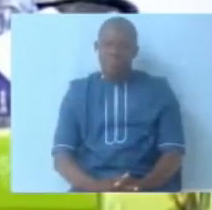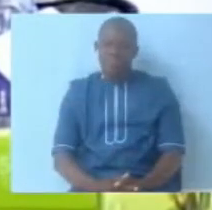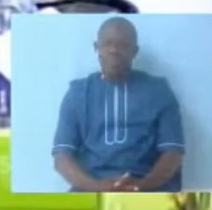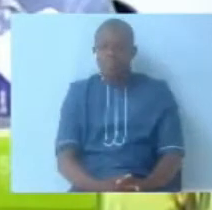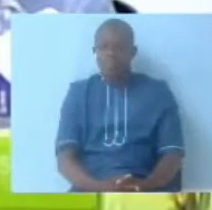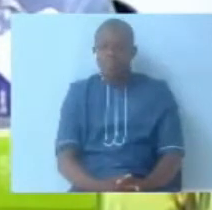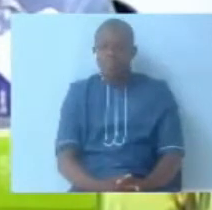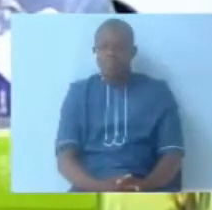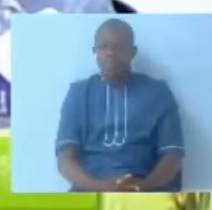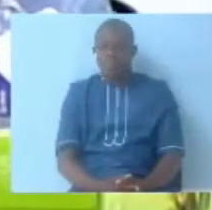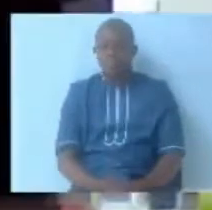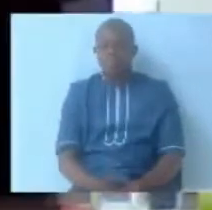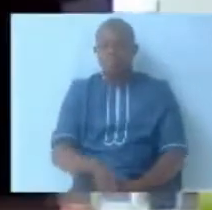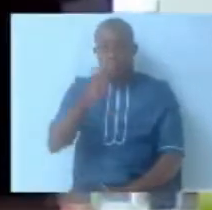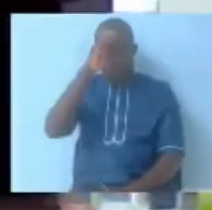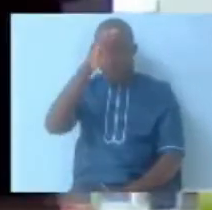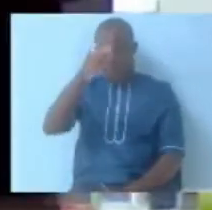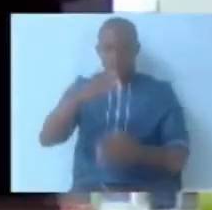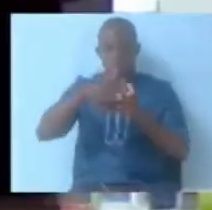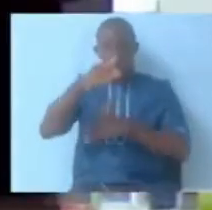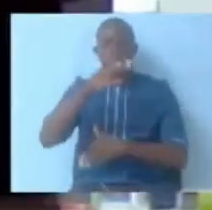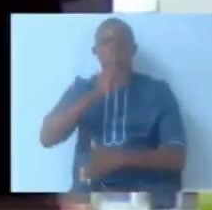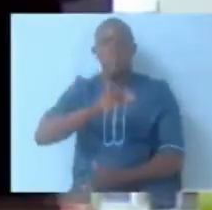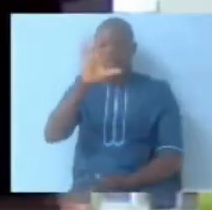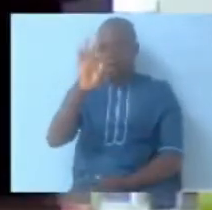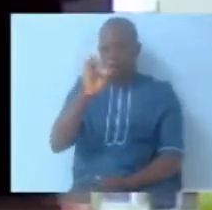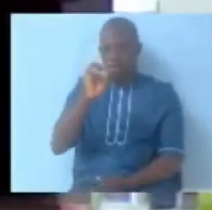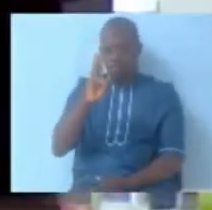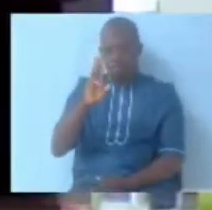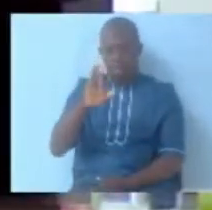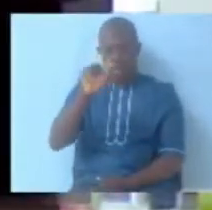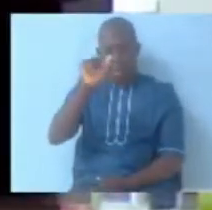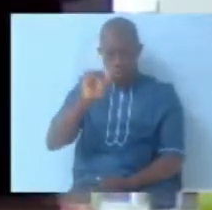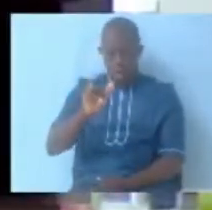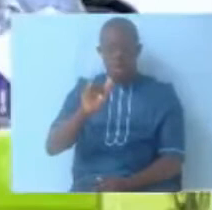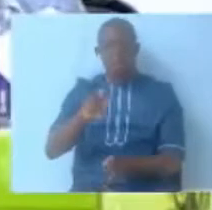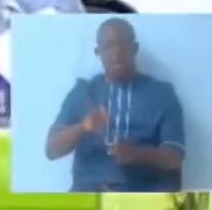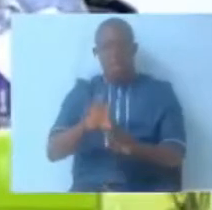1994. Thank you very much, Mr. Touray. If you are ready to begin, we will start your testimony.